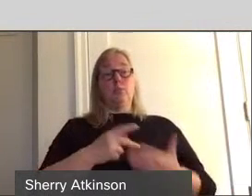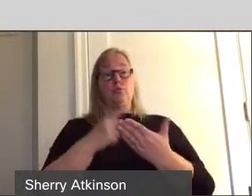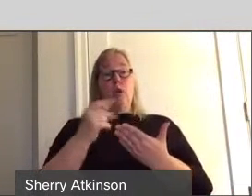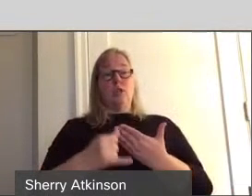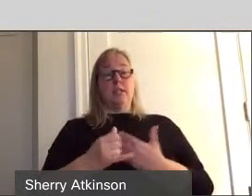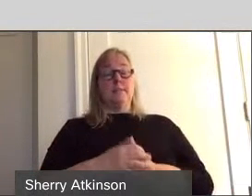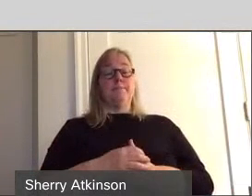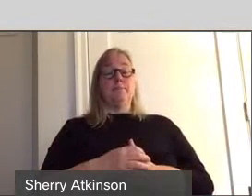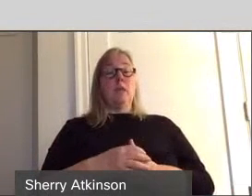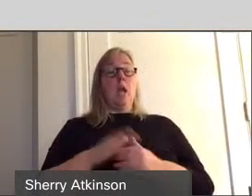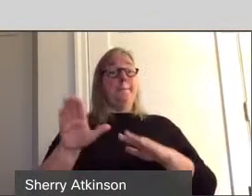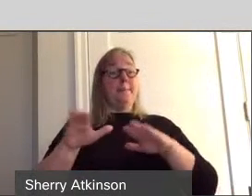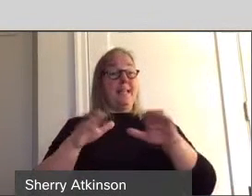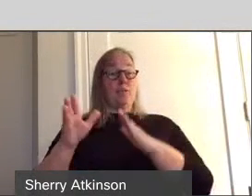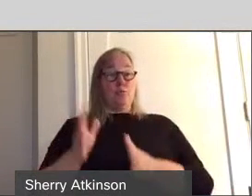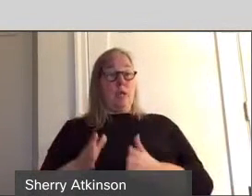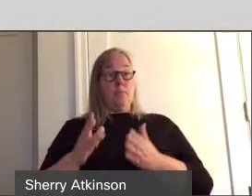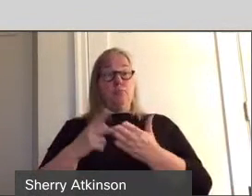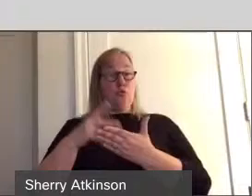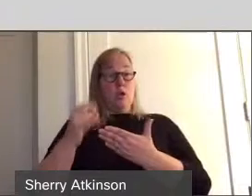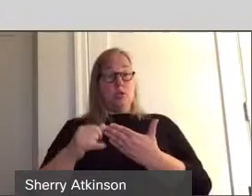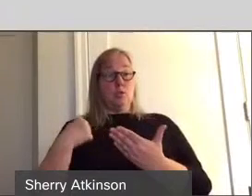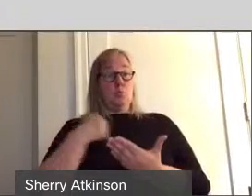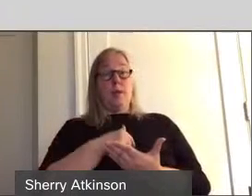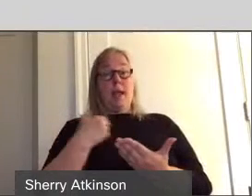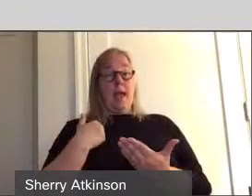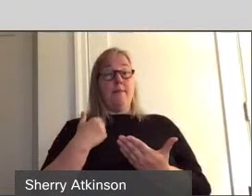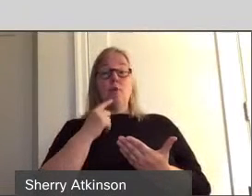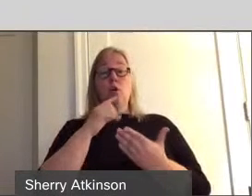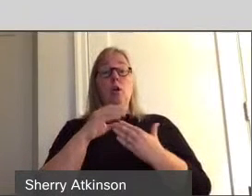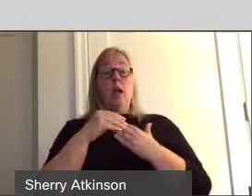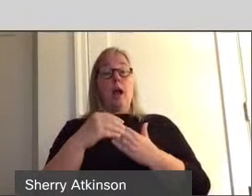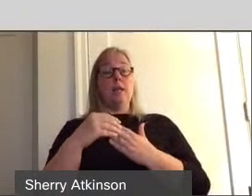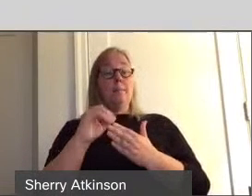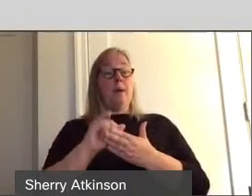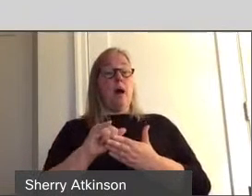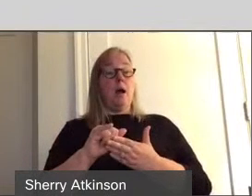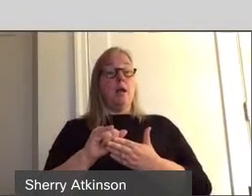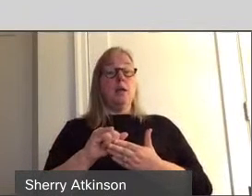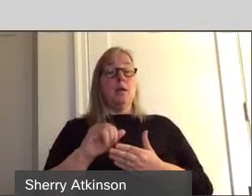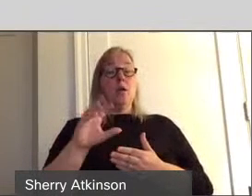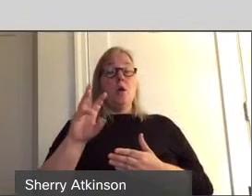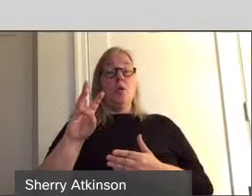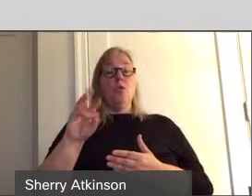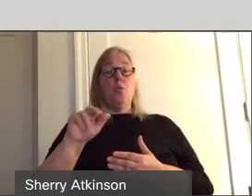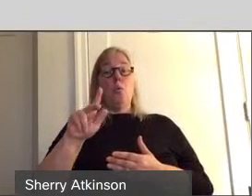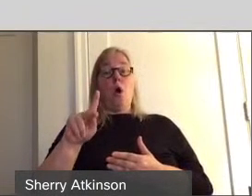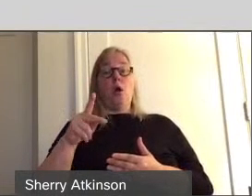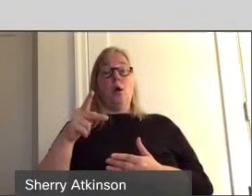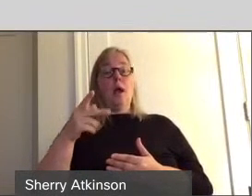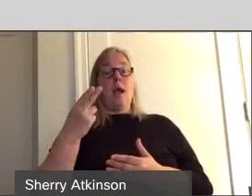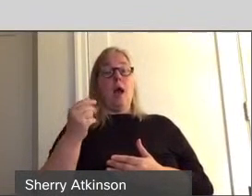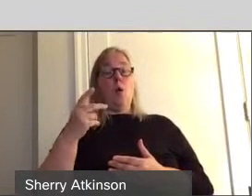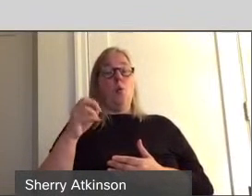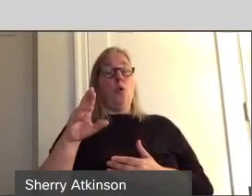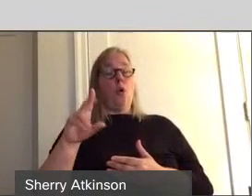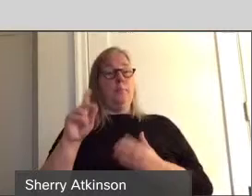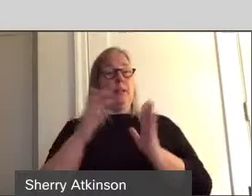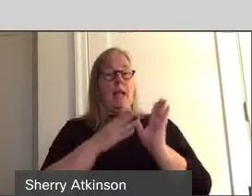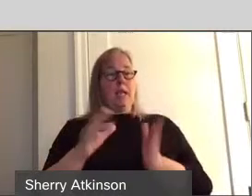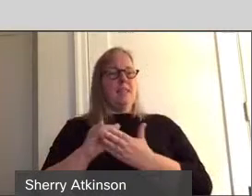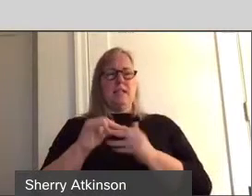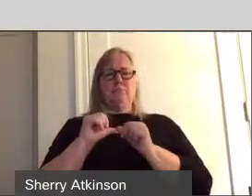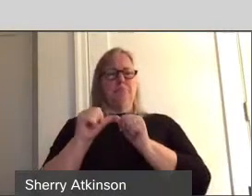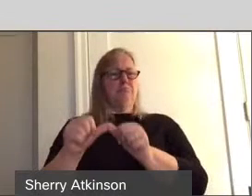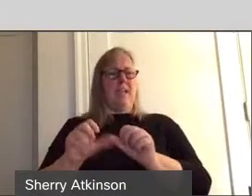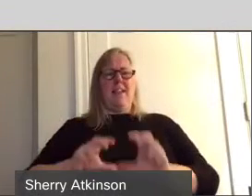the pedestrian projects that we have are guided by the Walk Howard plan. They've been ongoing and investing in that area